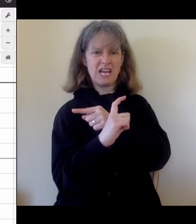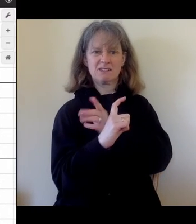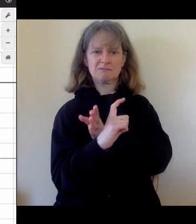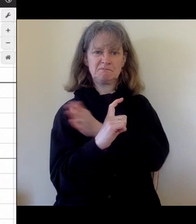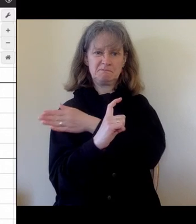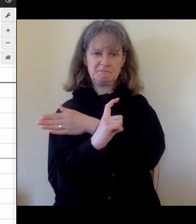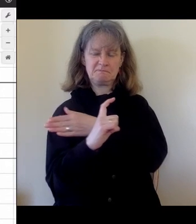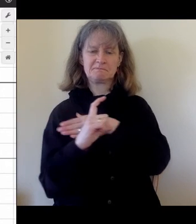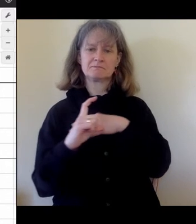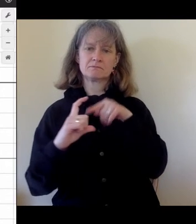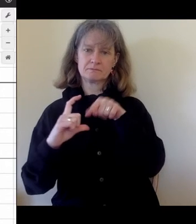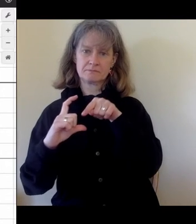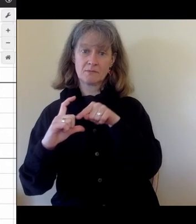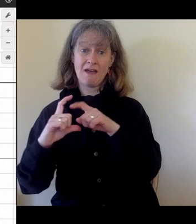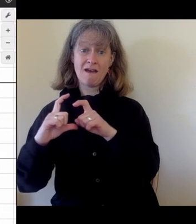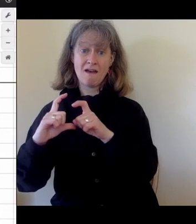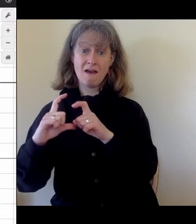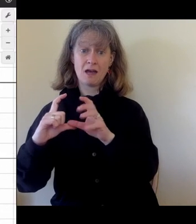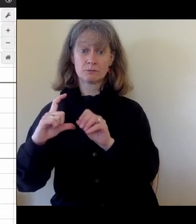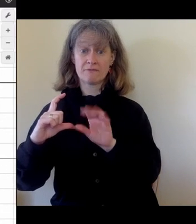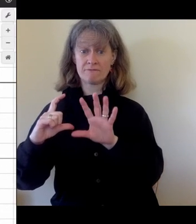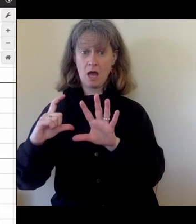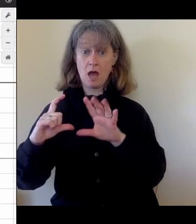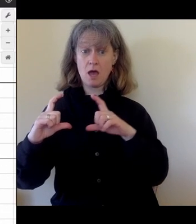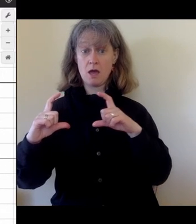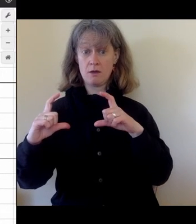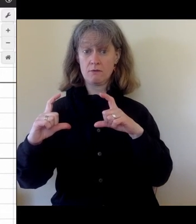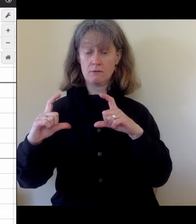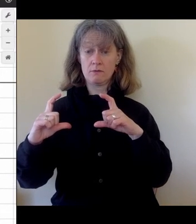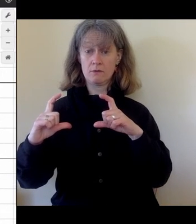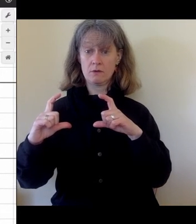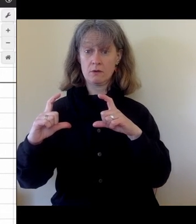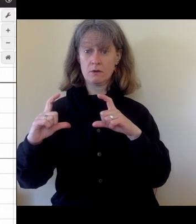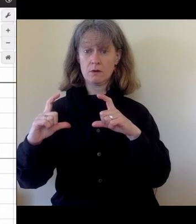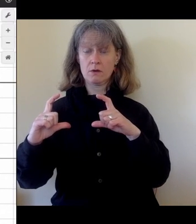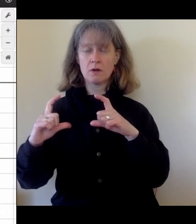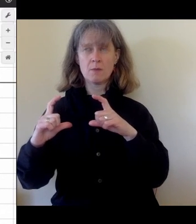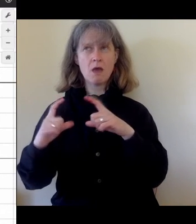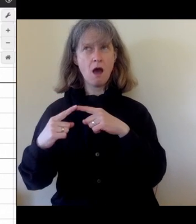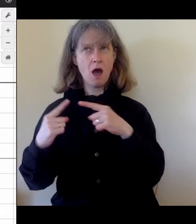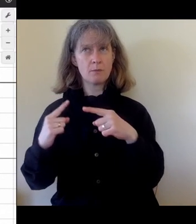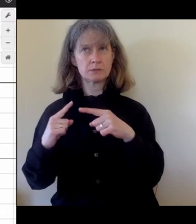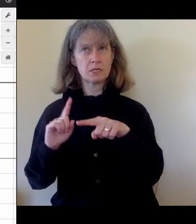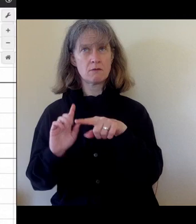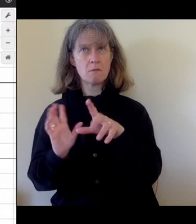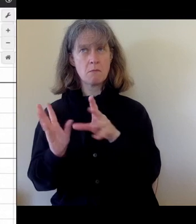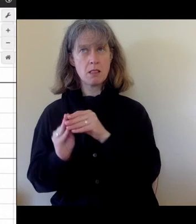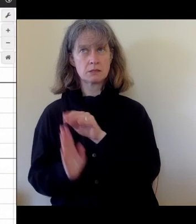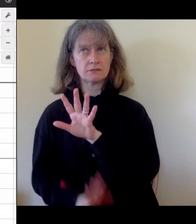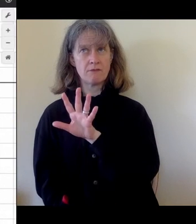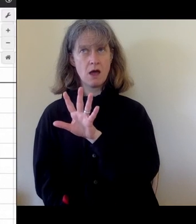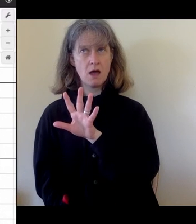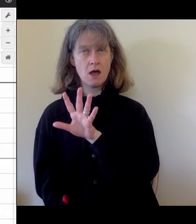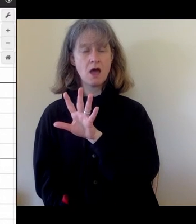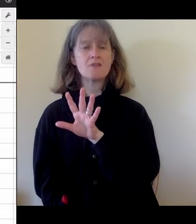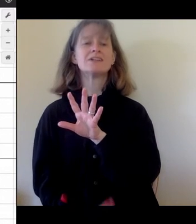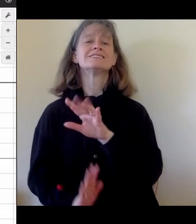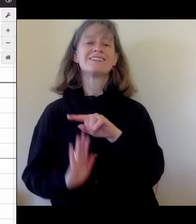have x plus 5. The opposite of plus 5 is